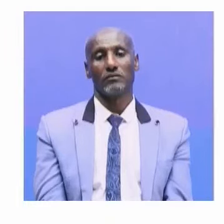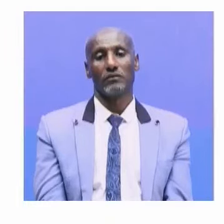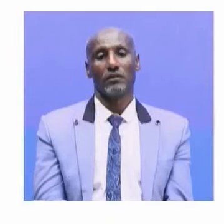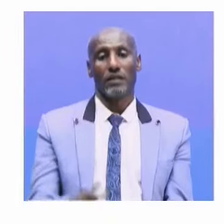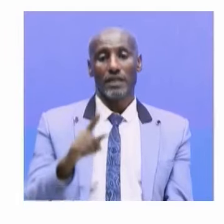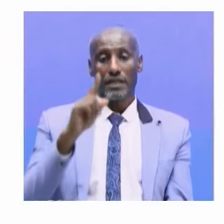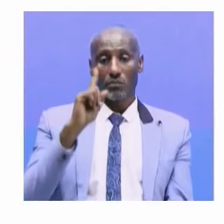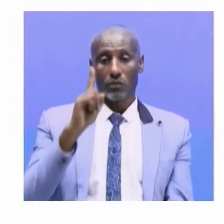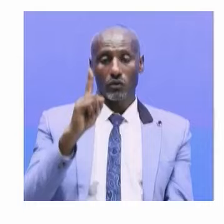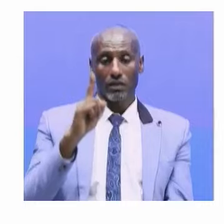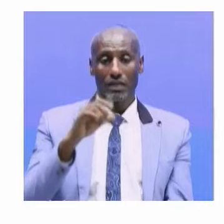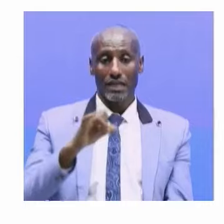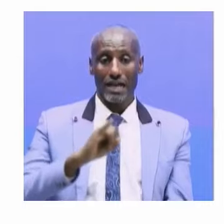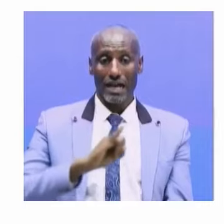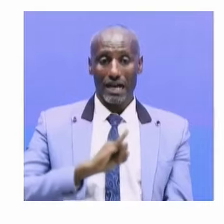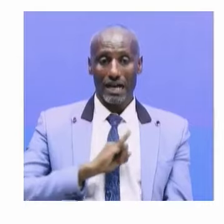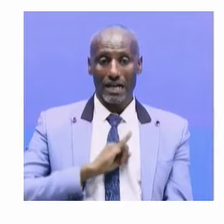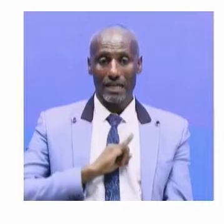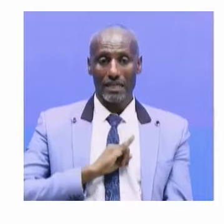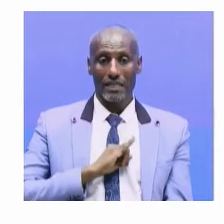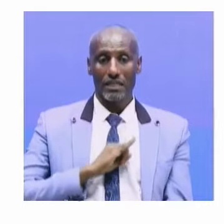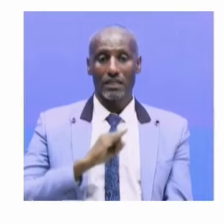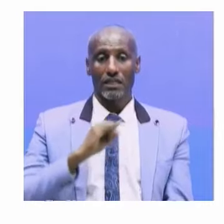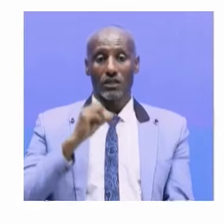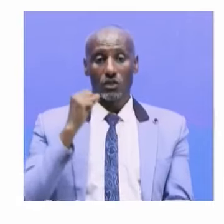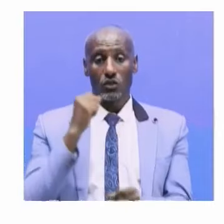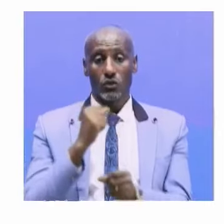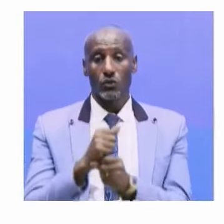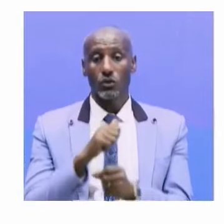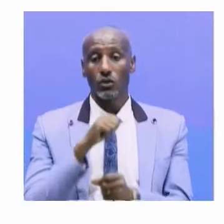Question number 1. I do not